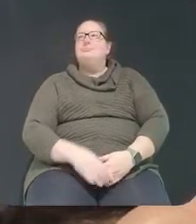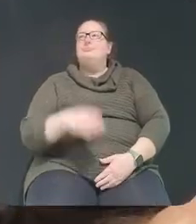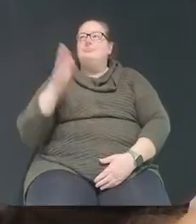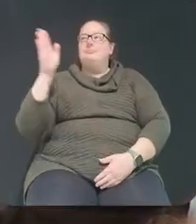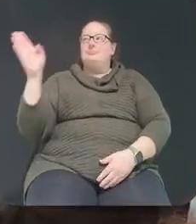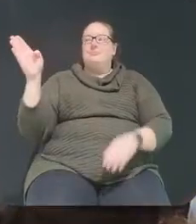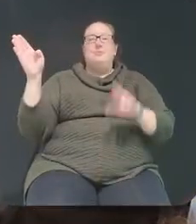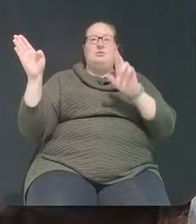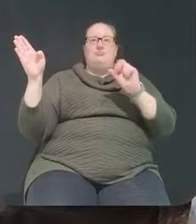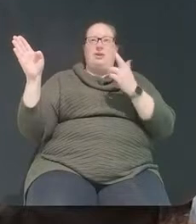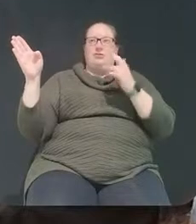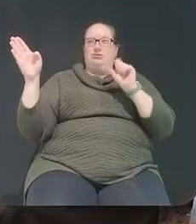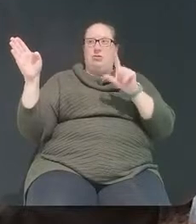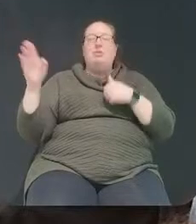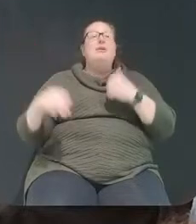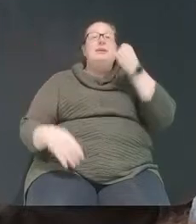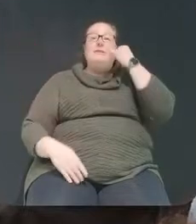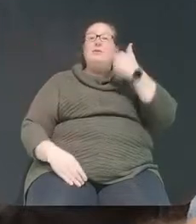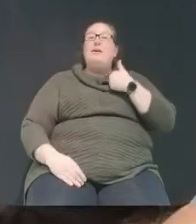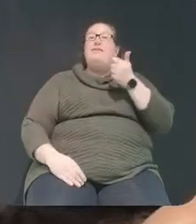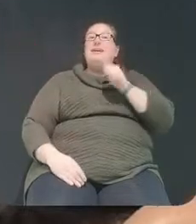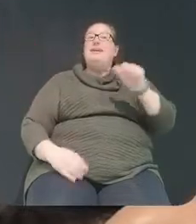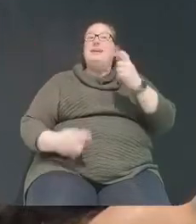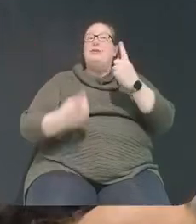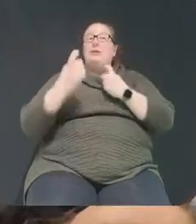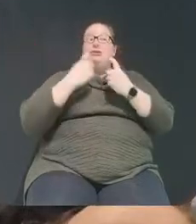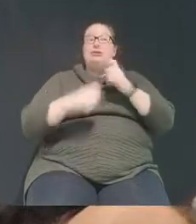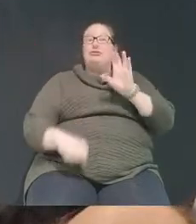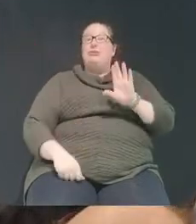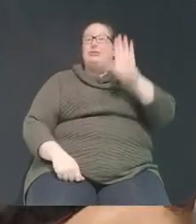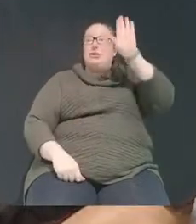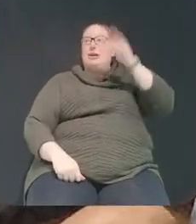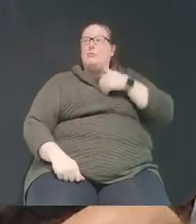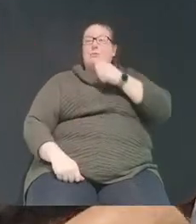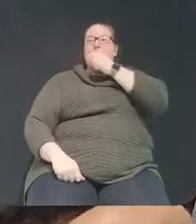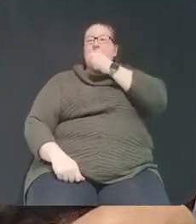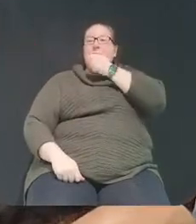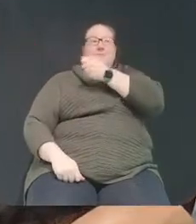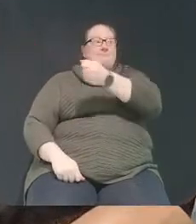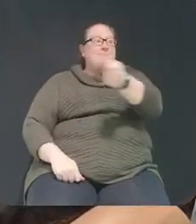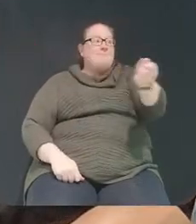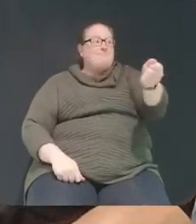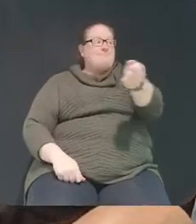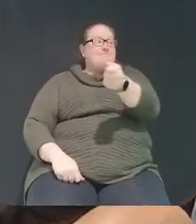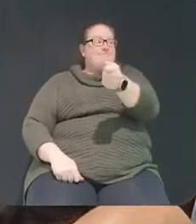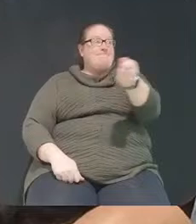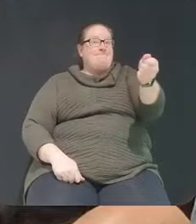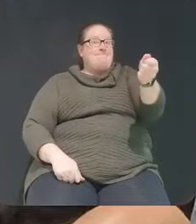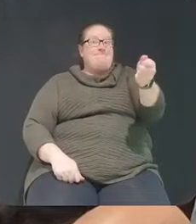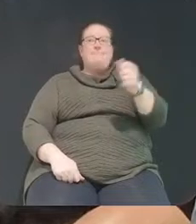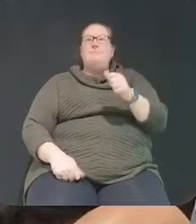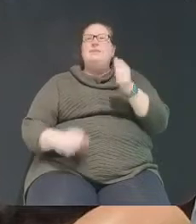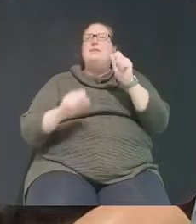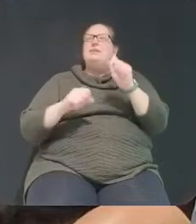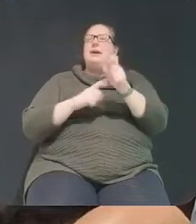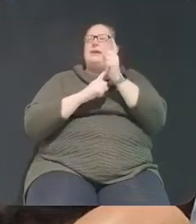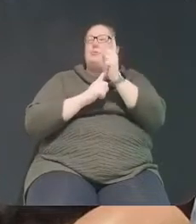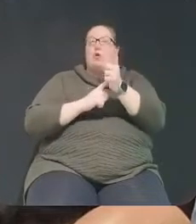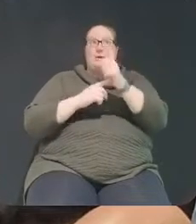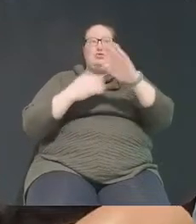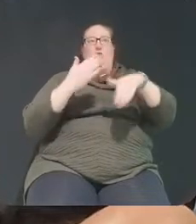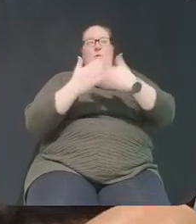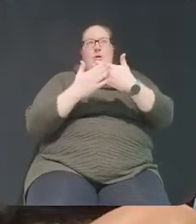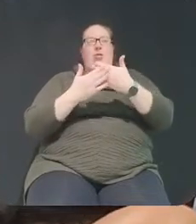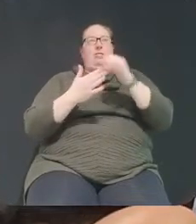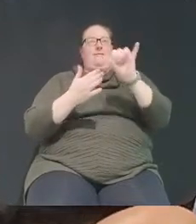All right, if you have any questions, raise your hand and we will bring a microphone to you. You can take a moment to let all of